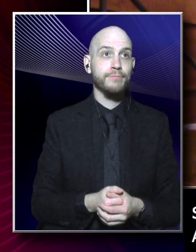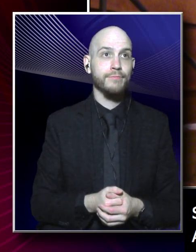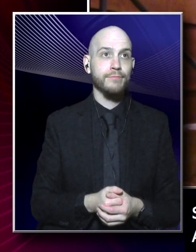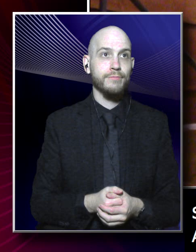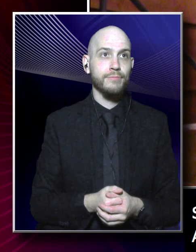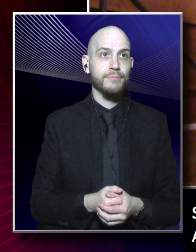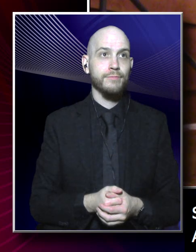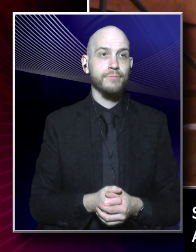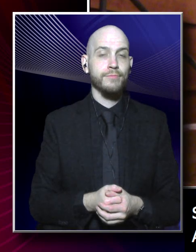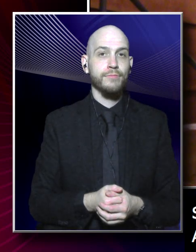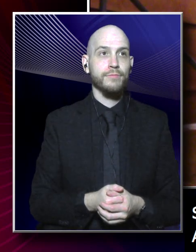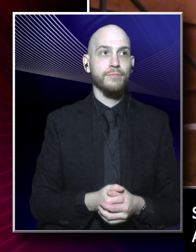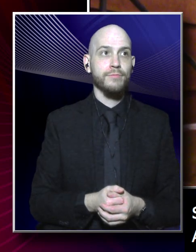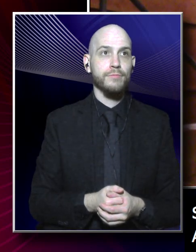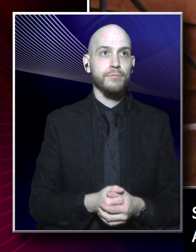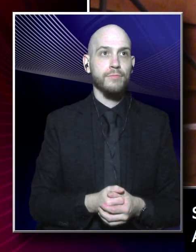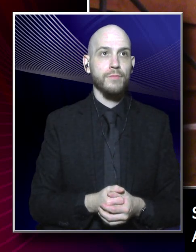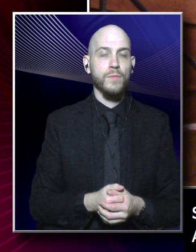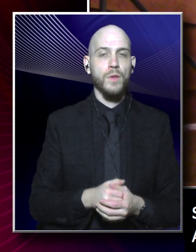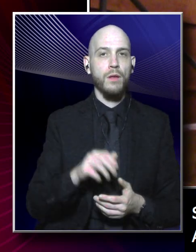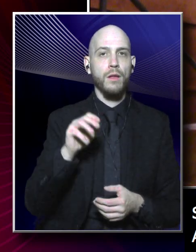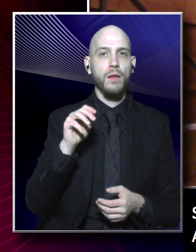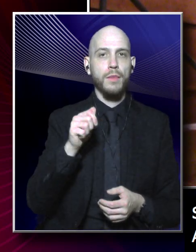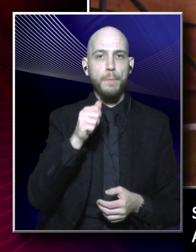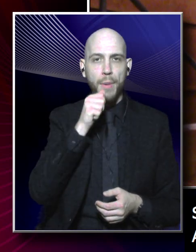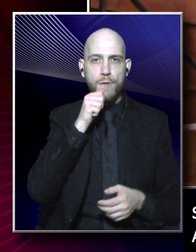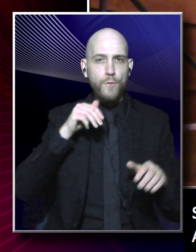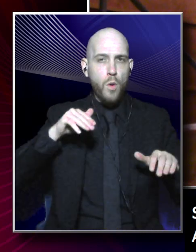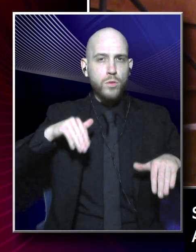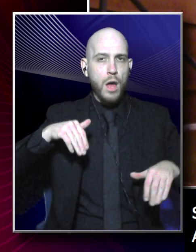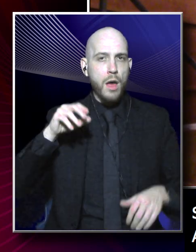Not yet. They need to live the mic.